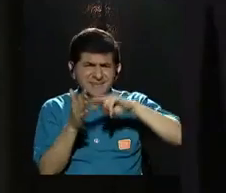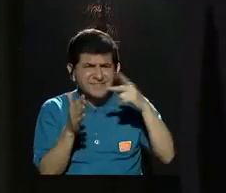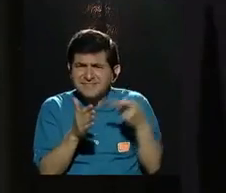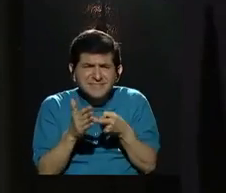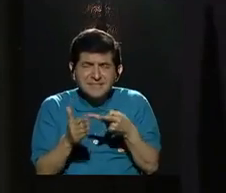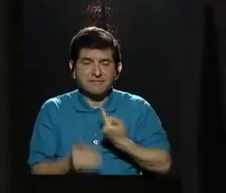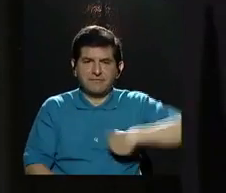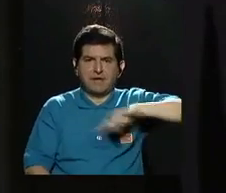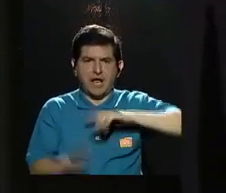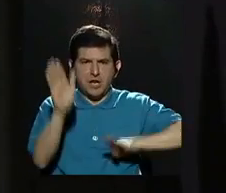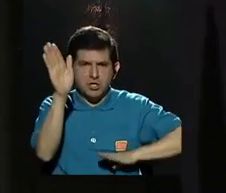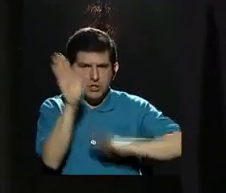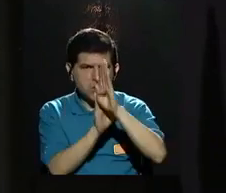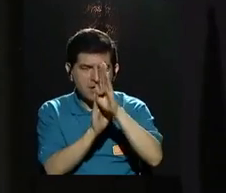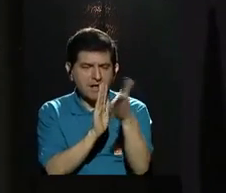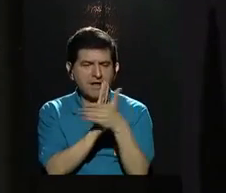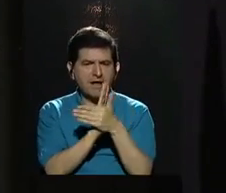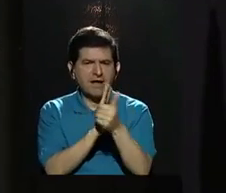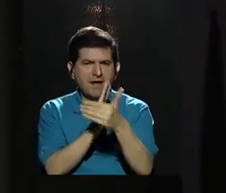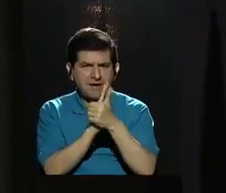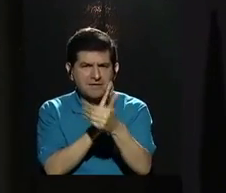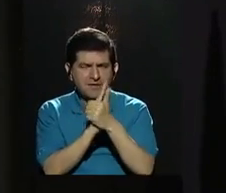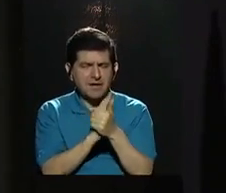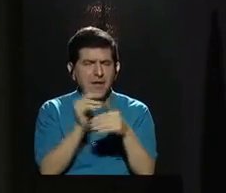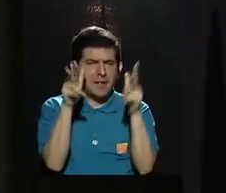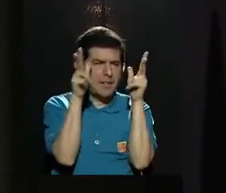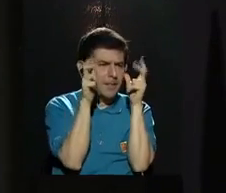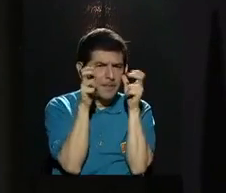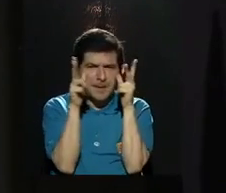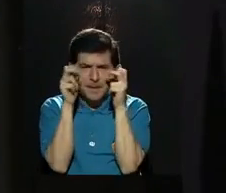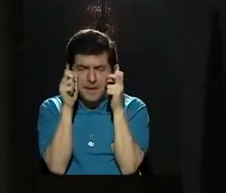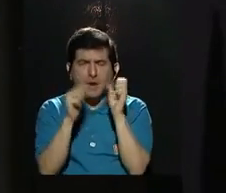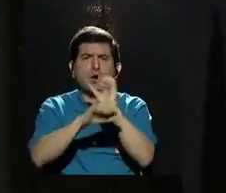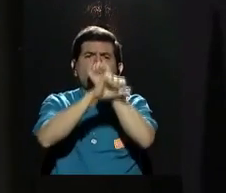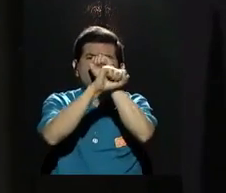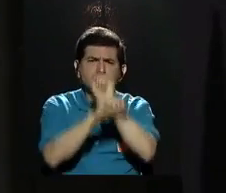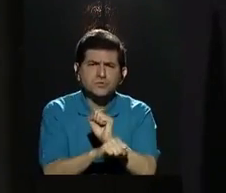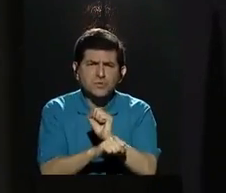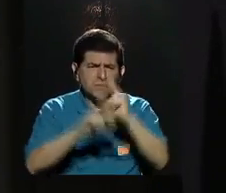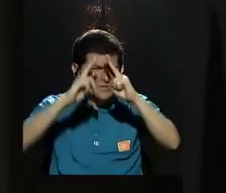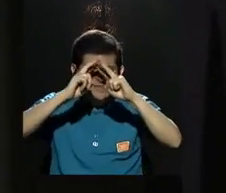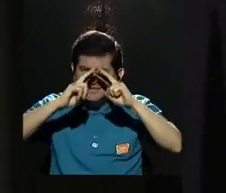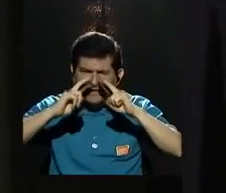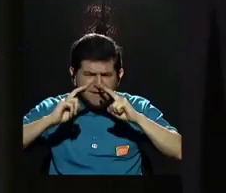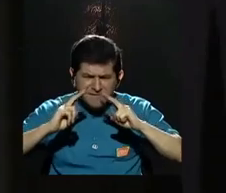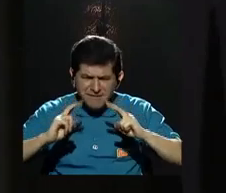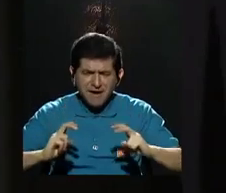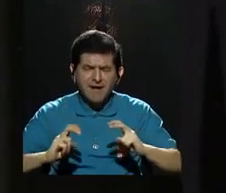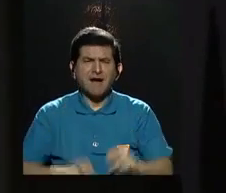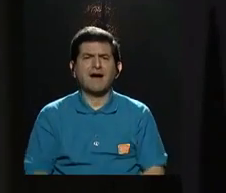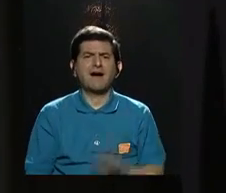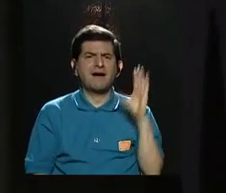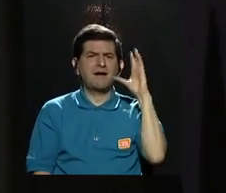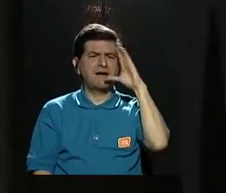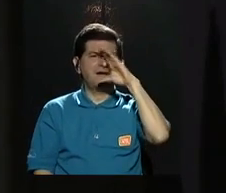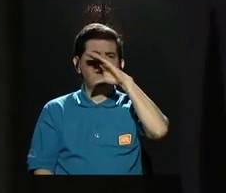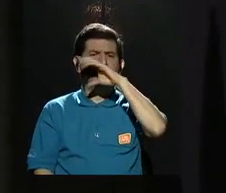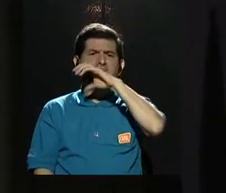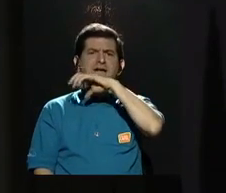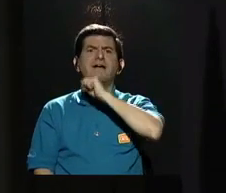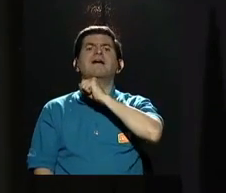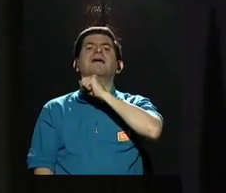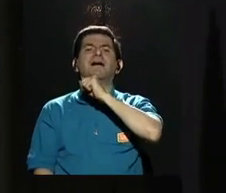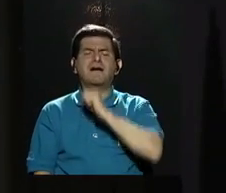habits of perception, habits of analysis that acknowledge the inadequacies